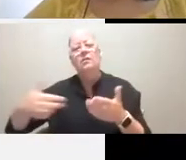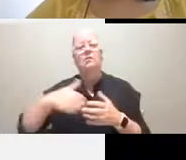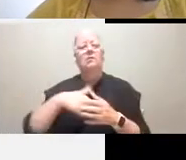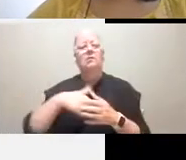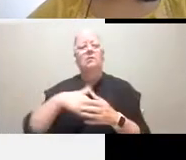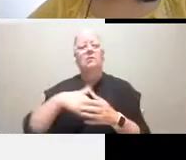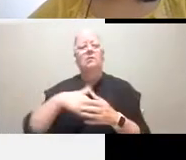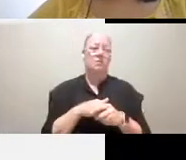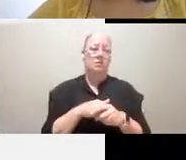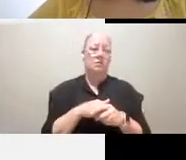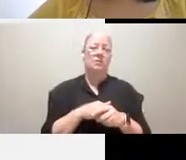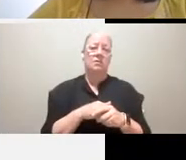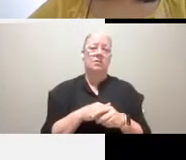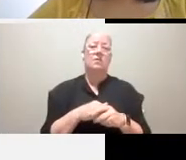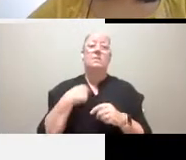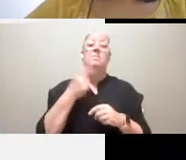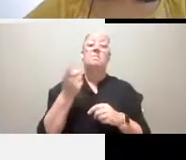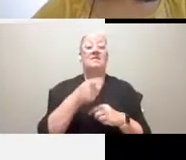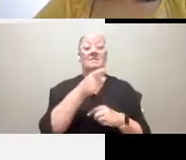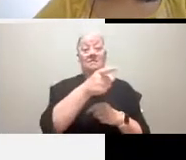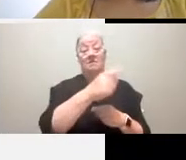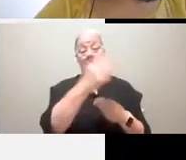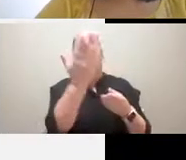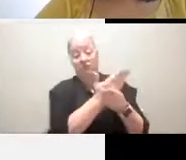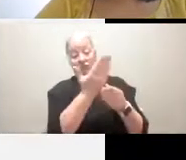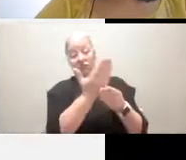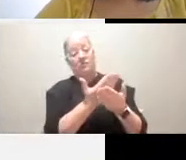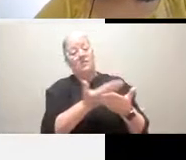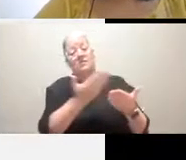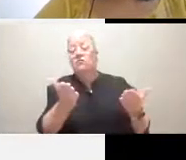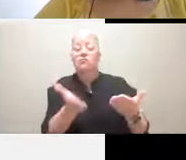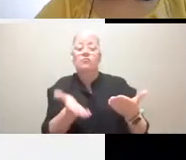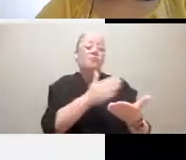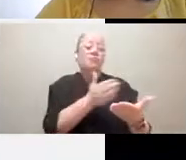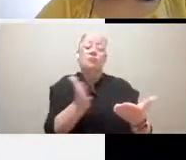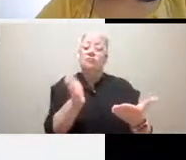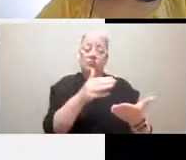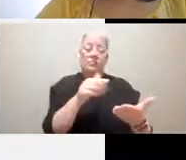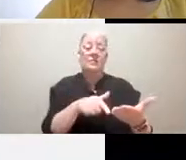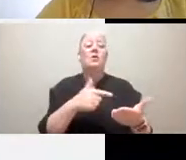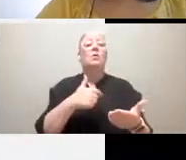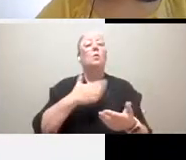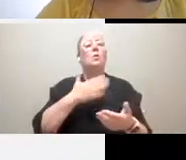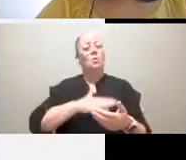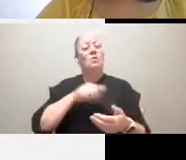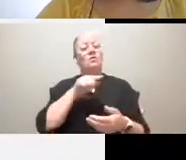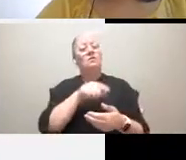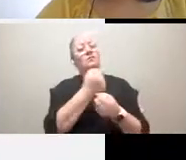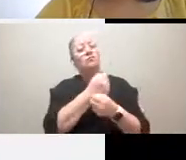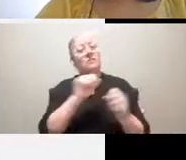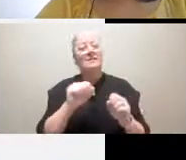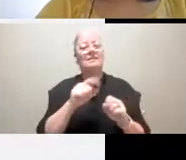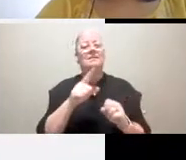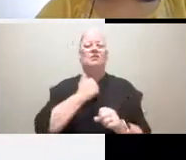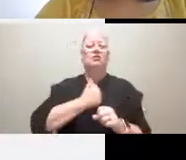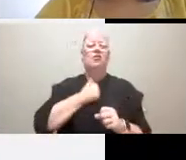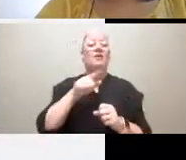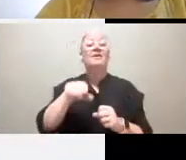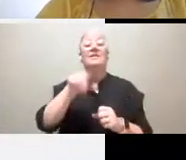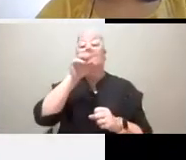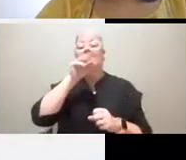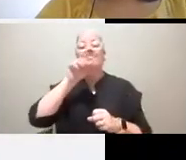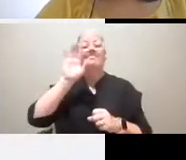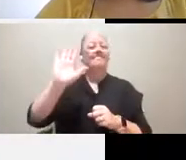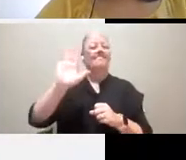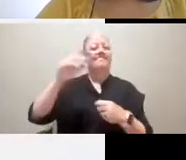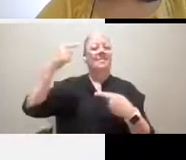we are putting in our reports to ensure that they are protected and they are safe. Also, we have